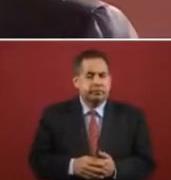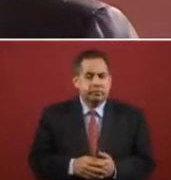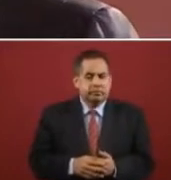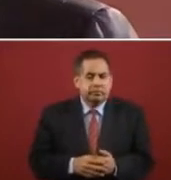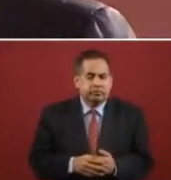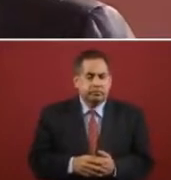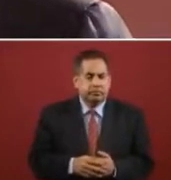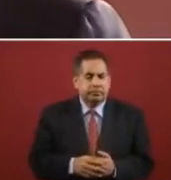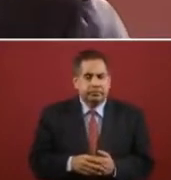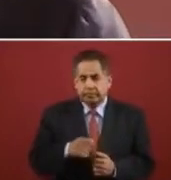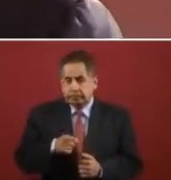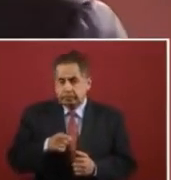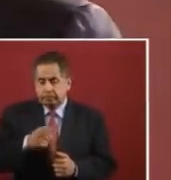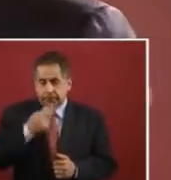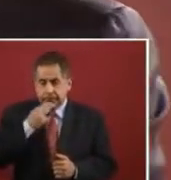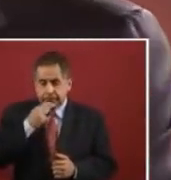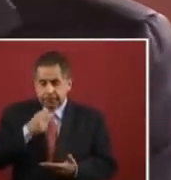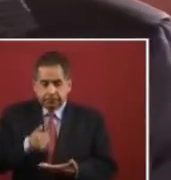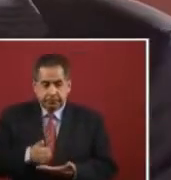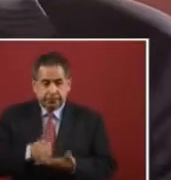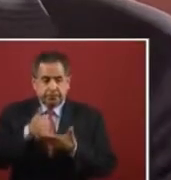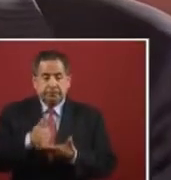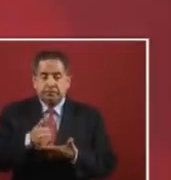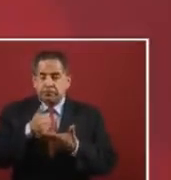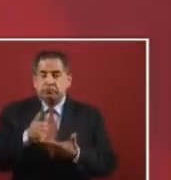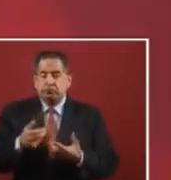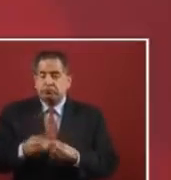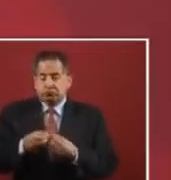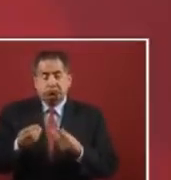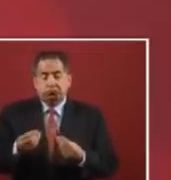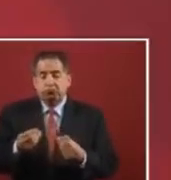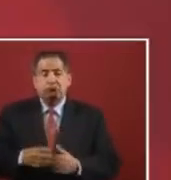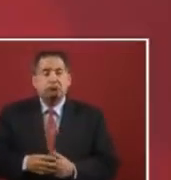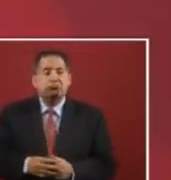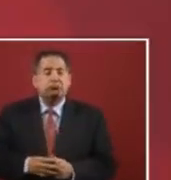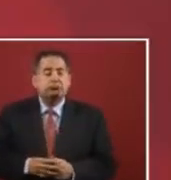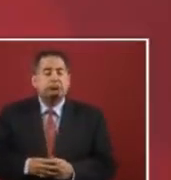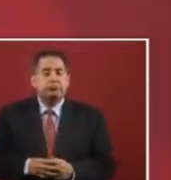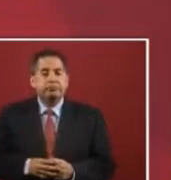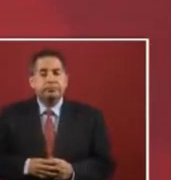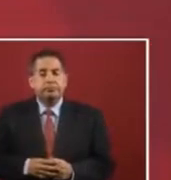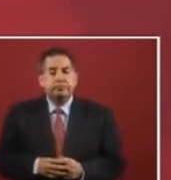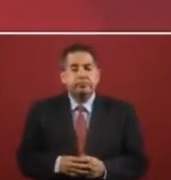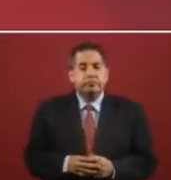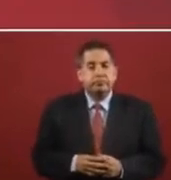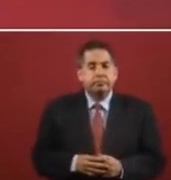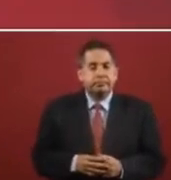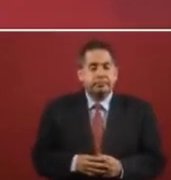will ayudar, will help us mucho, a lot